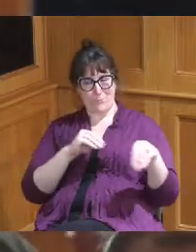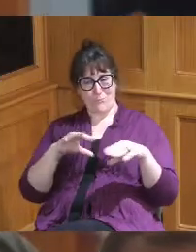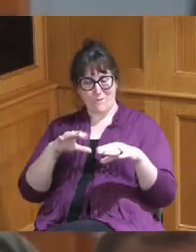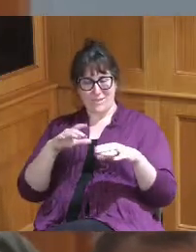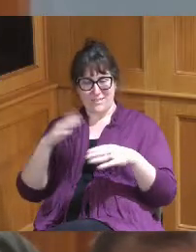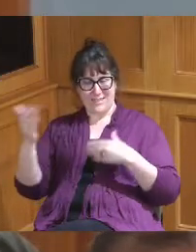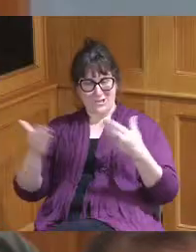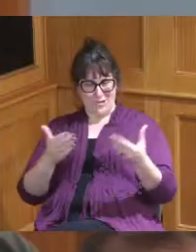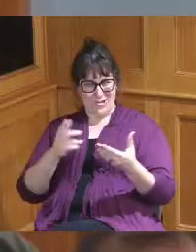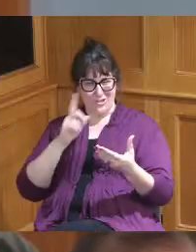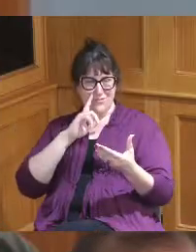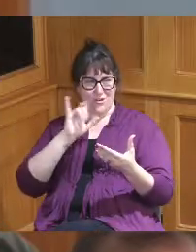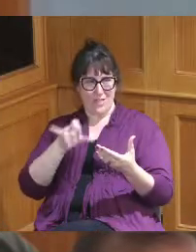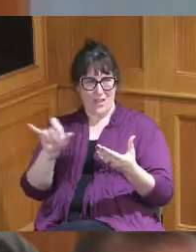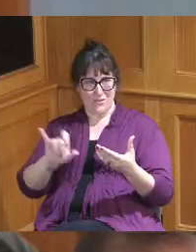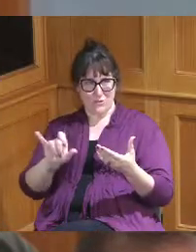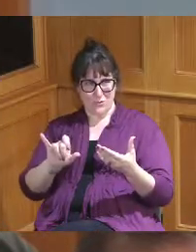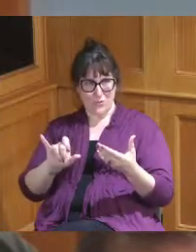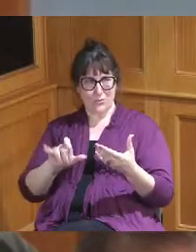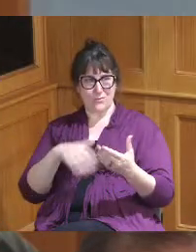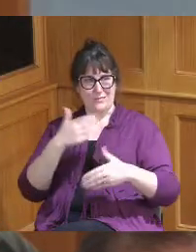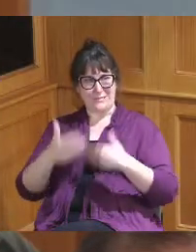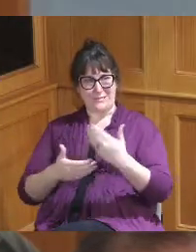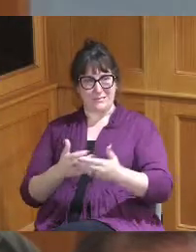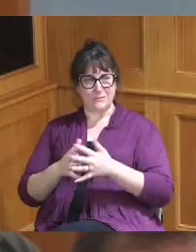if that's okay, as we go about.